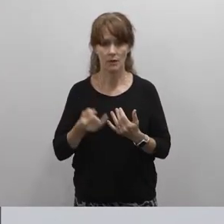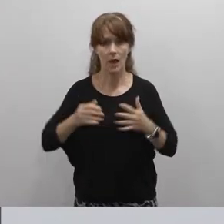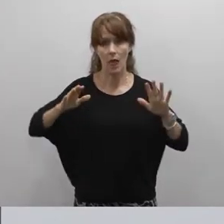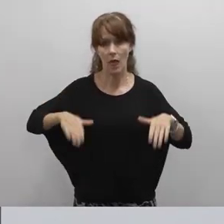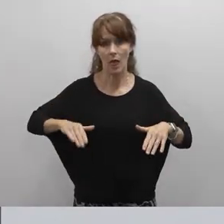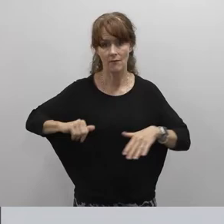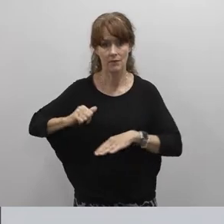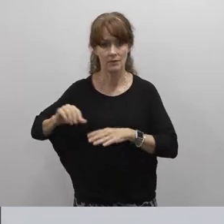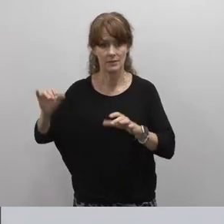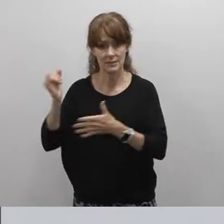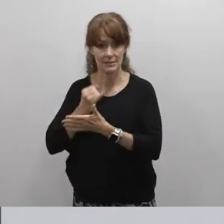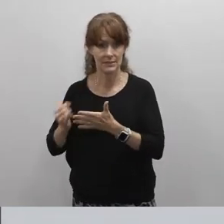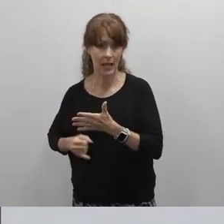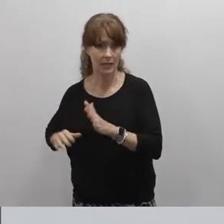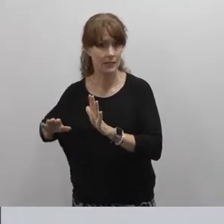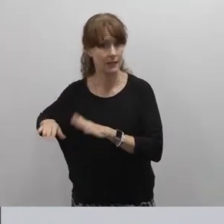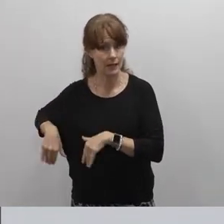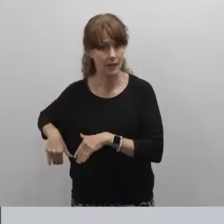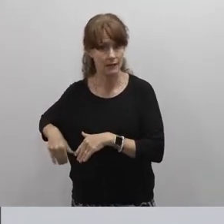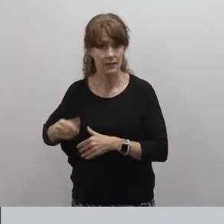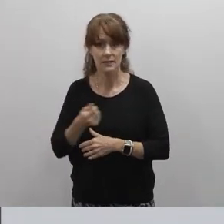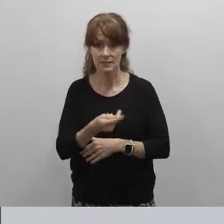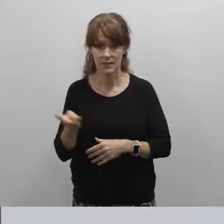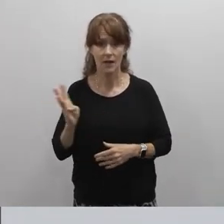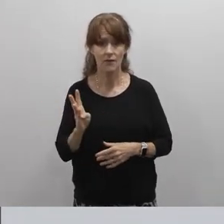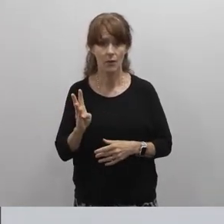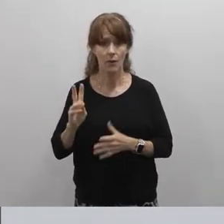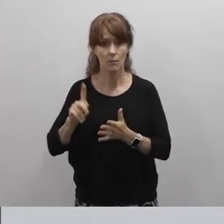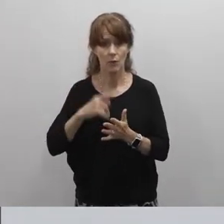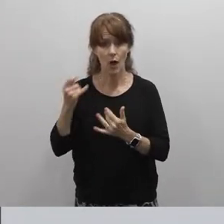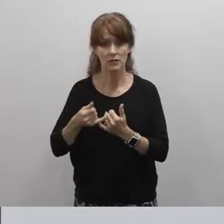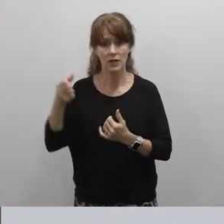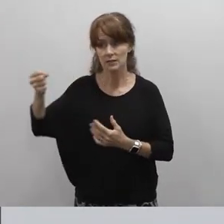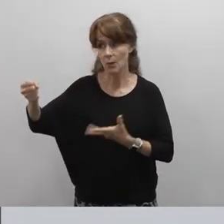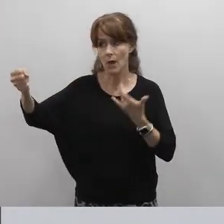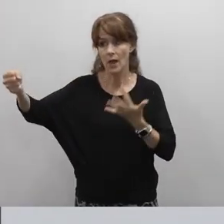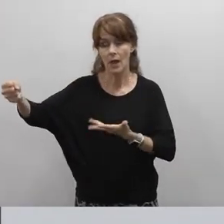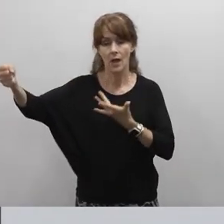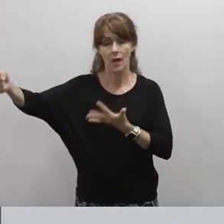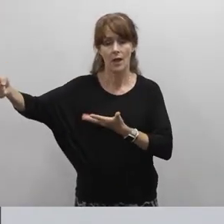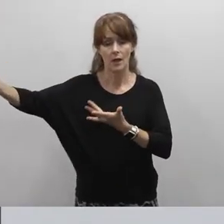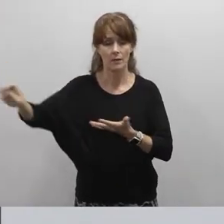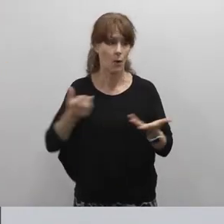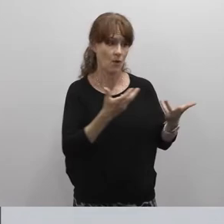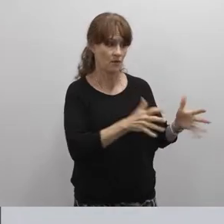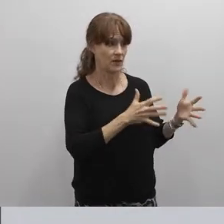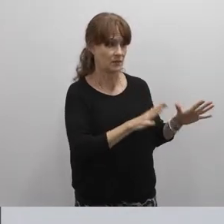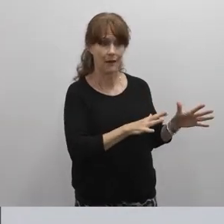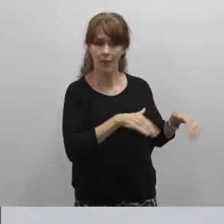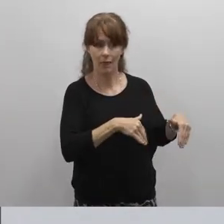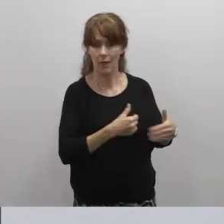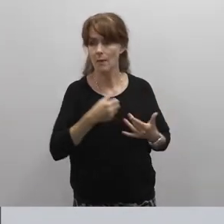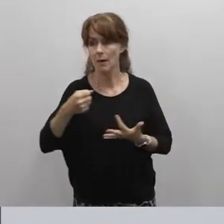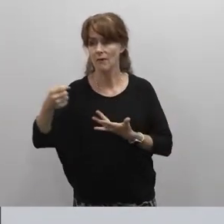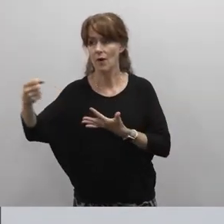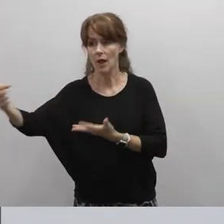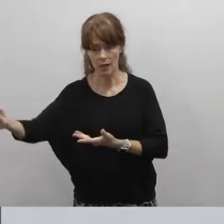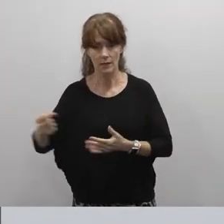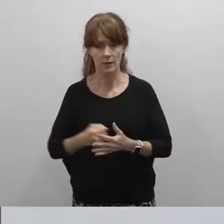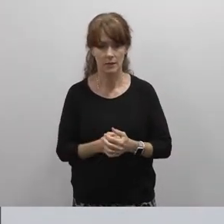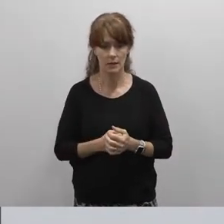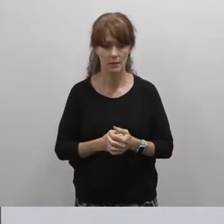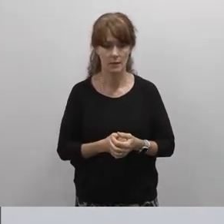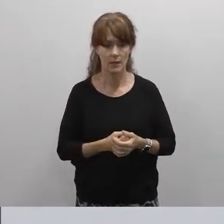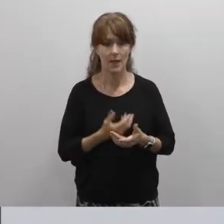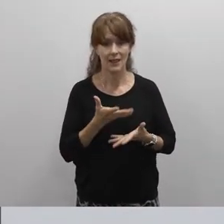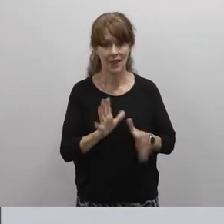design those improvements, right? Because there are several that are just too far along or finishing construction at this point in time. We want to let those